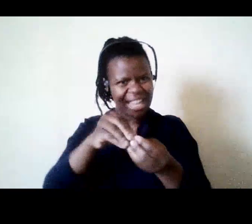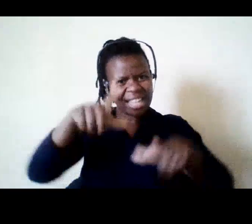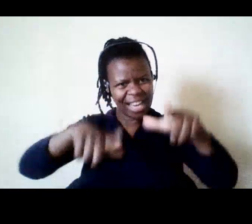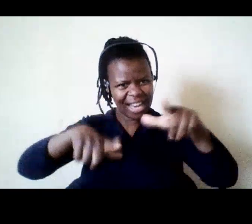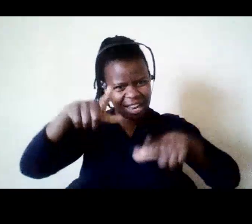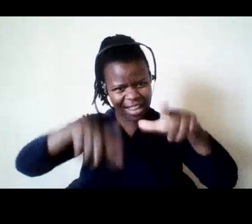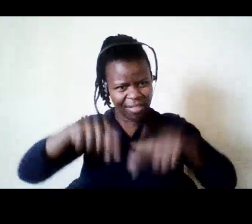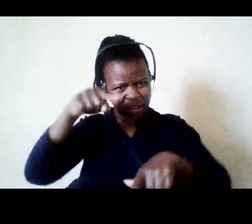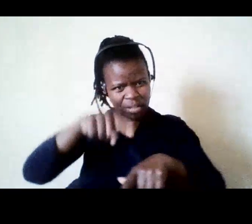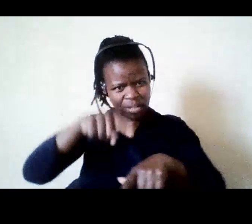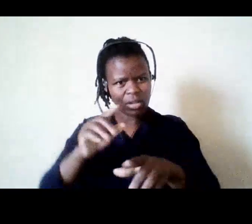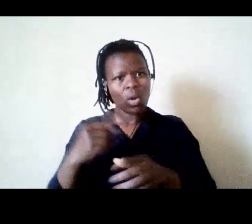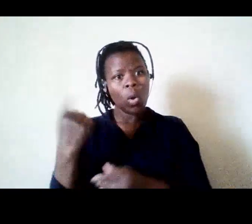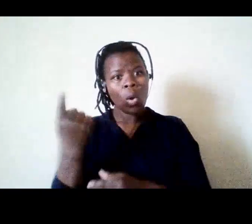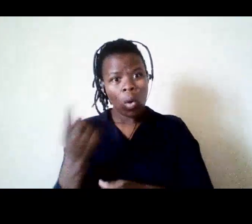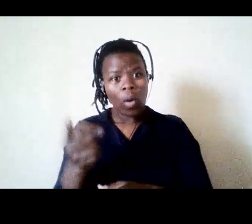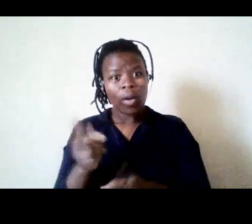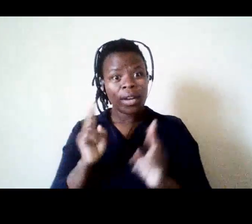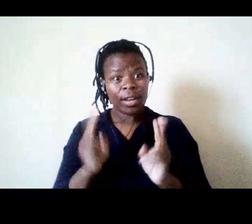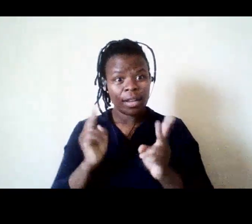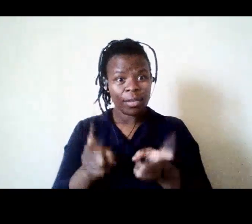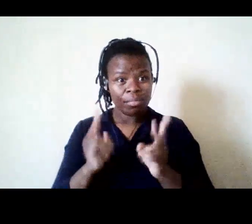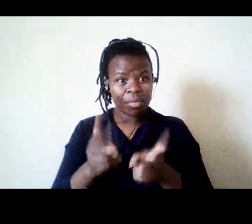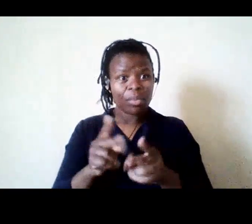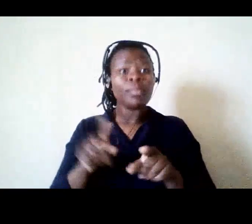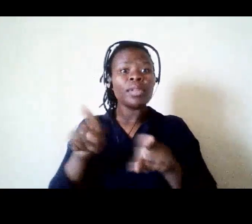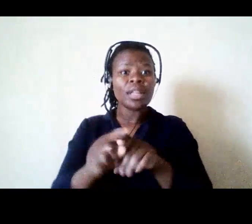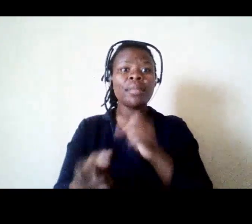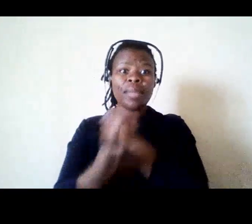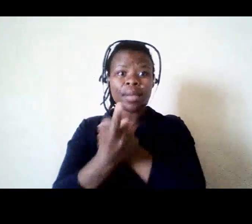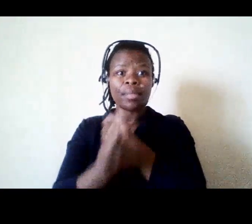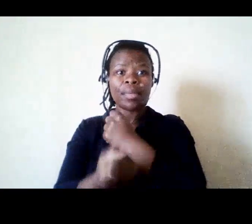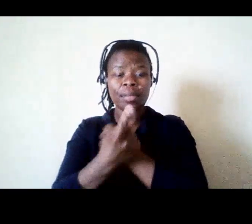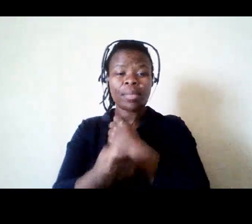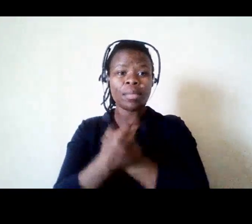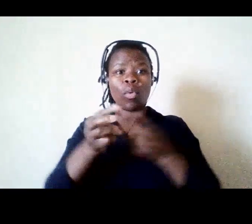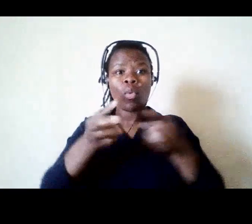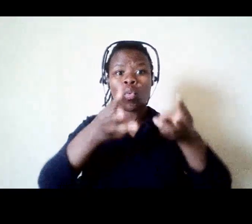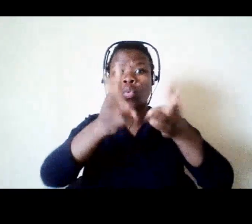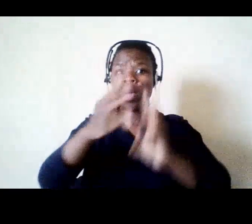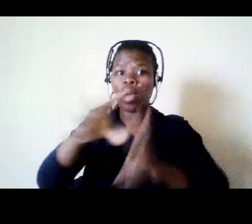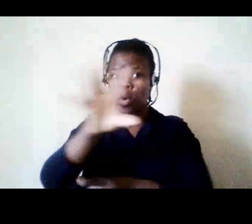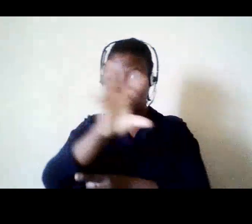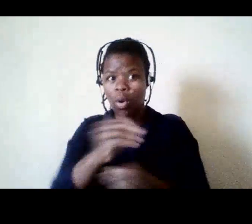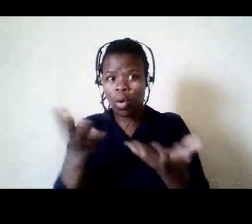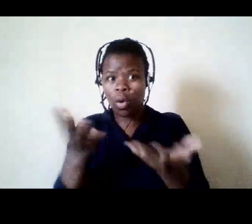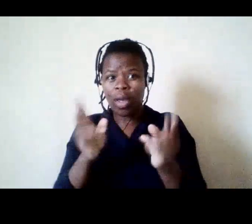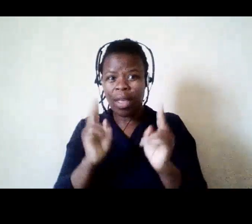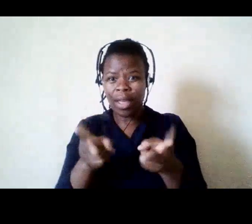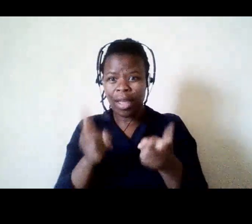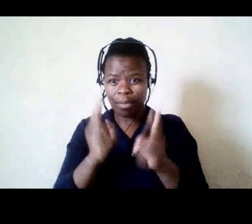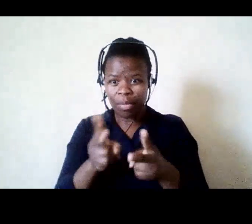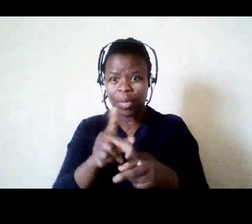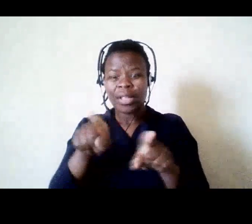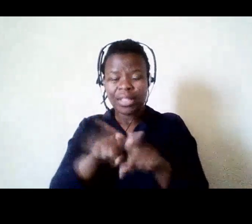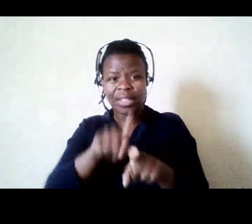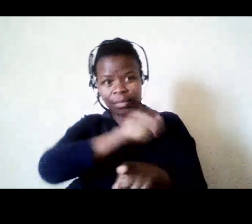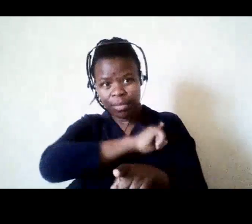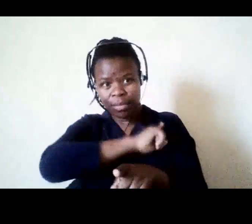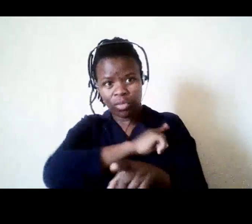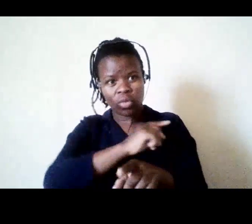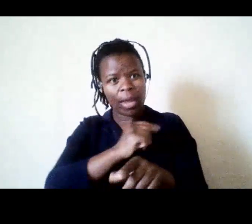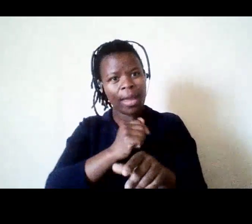this. It's happening everywhere where people, and this is why, going back to it again, awareness